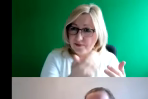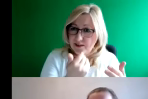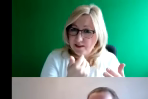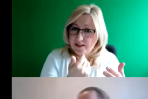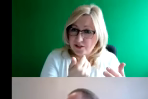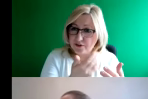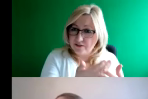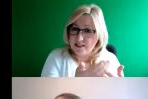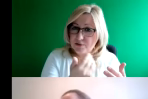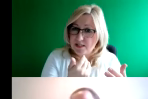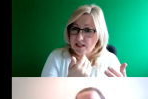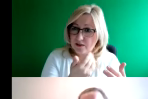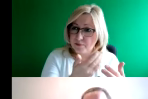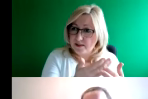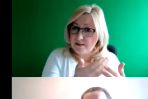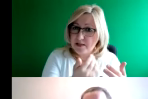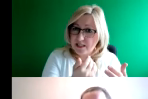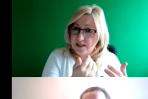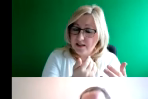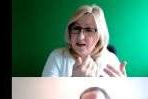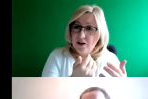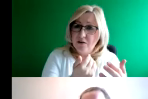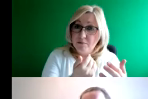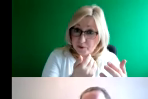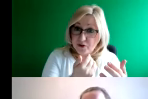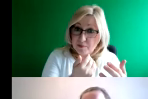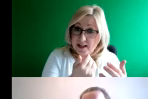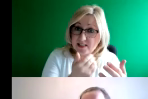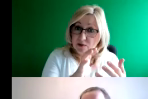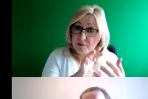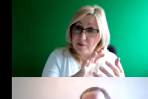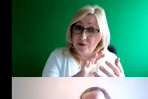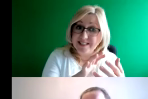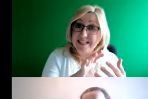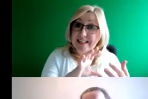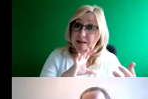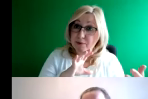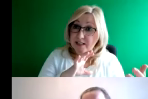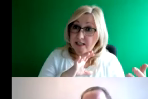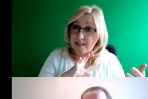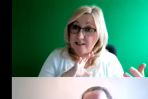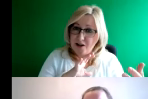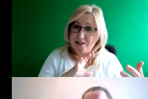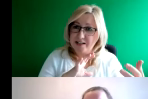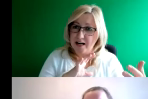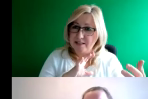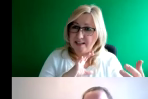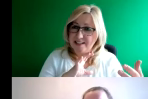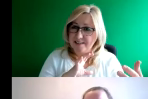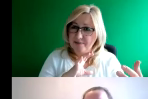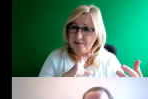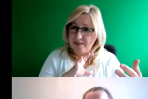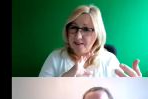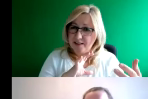co-creating a degree of intimacy or proximity. But there are places where people will deliberately not